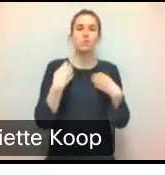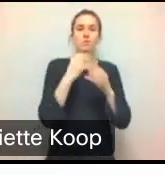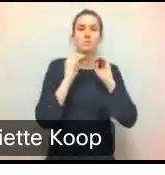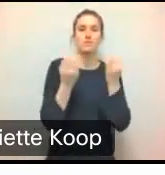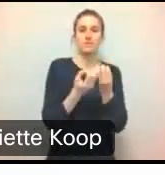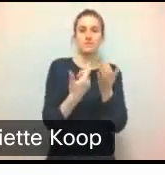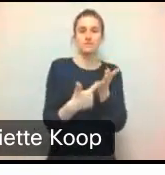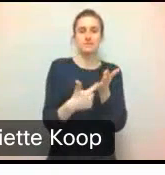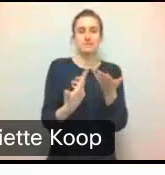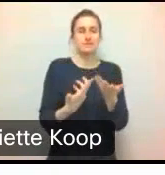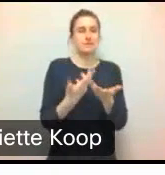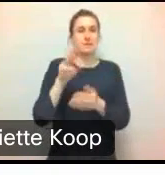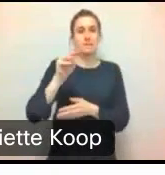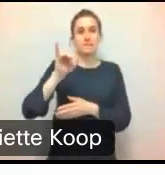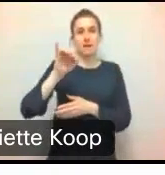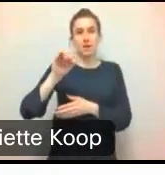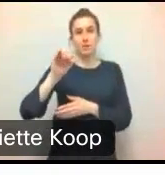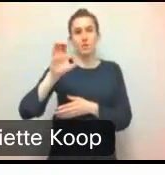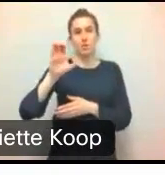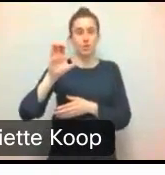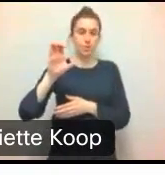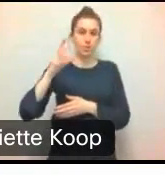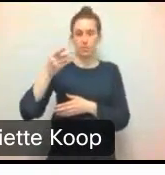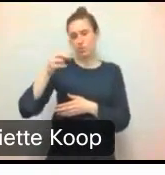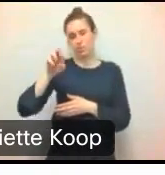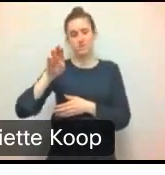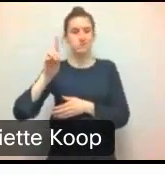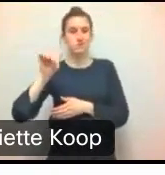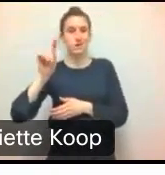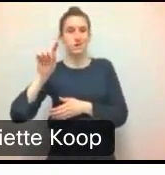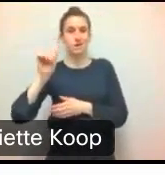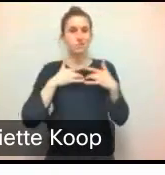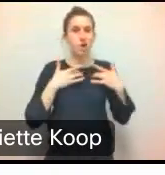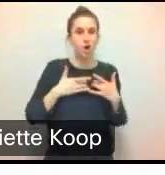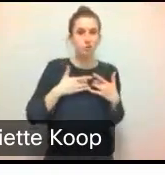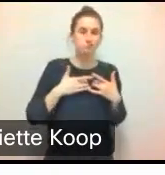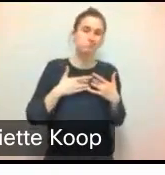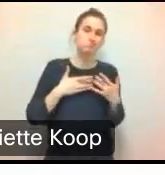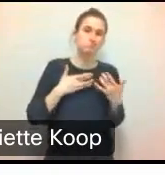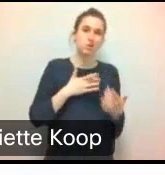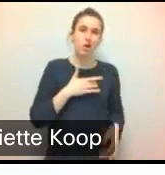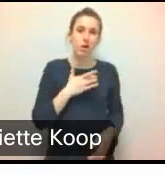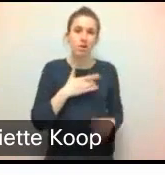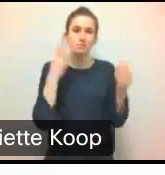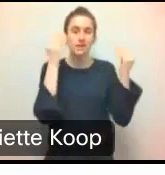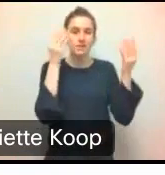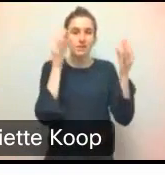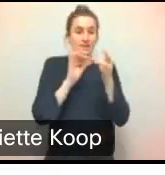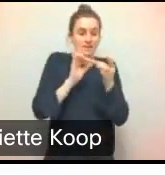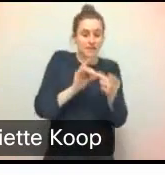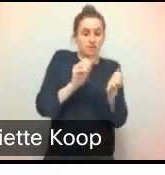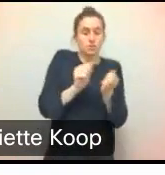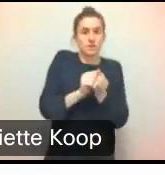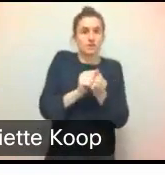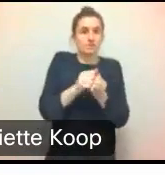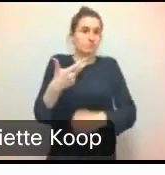sort of talking about myocarditis, heart inflammation in relation to the COVID vaccine, but